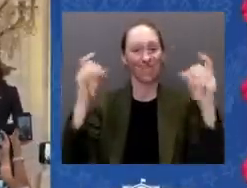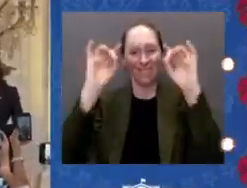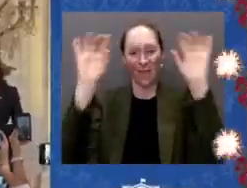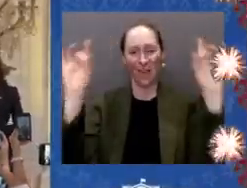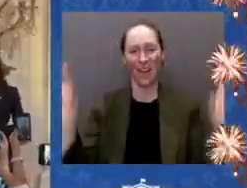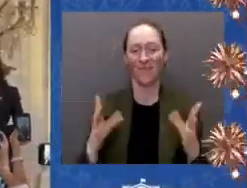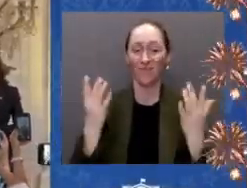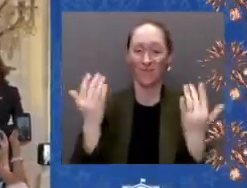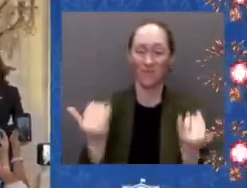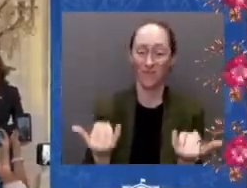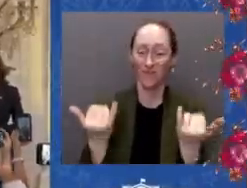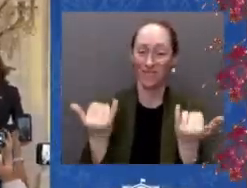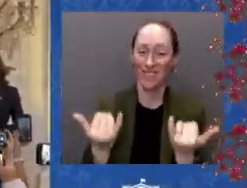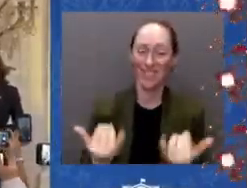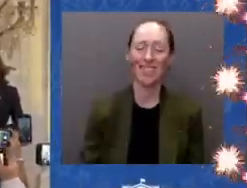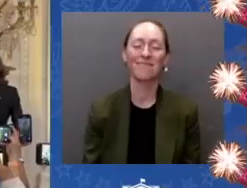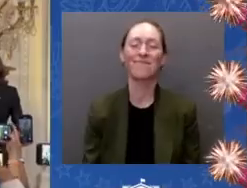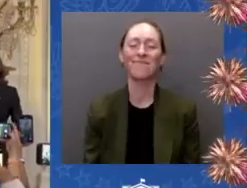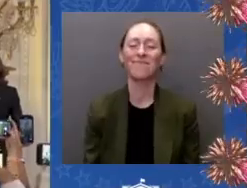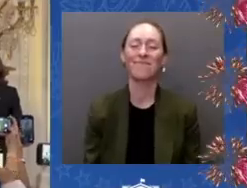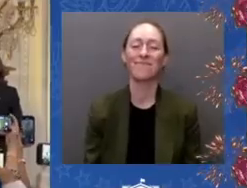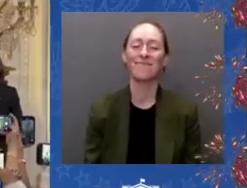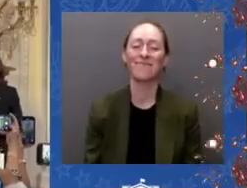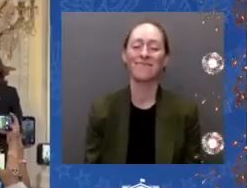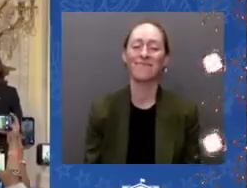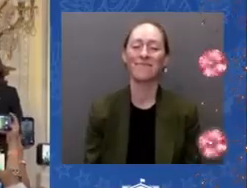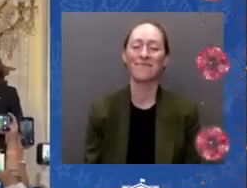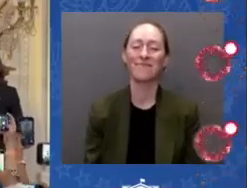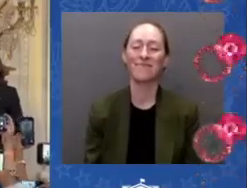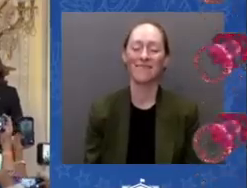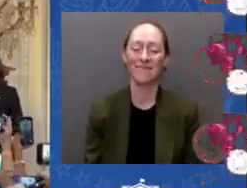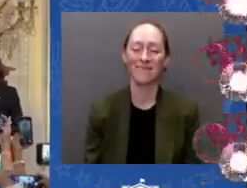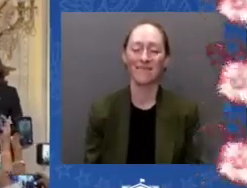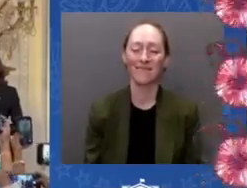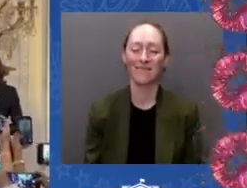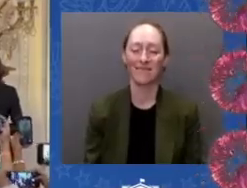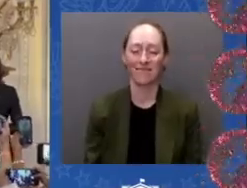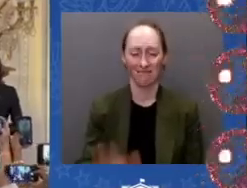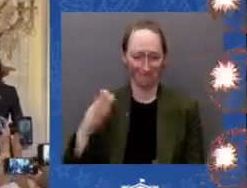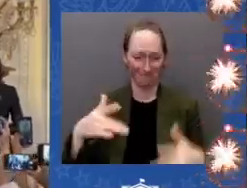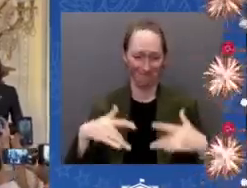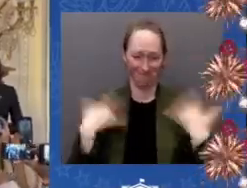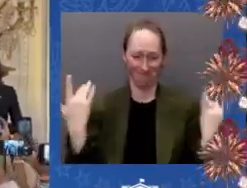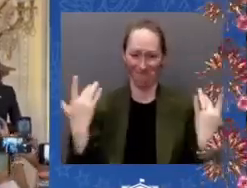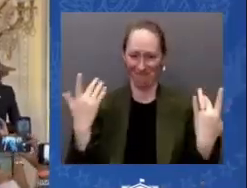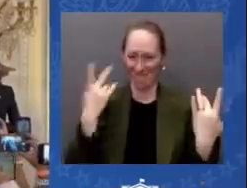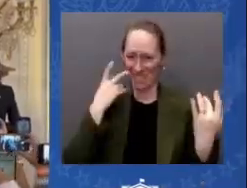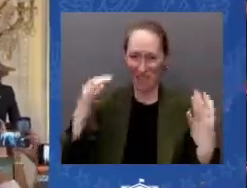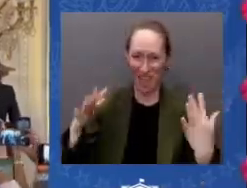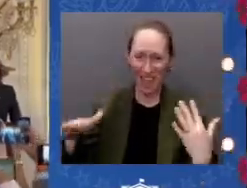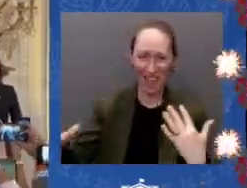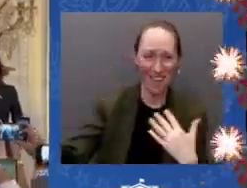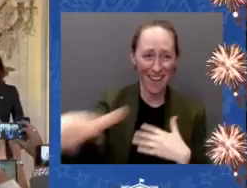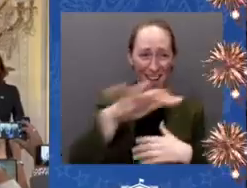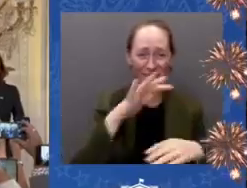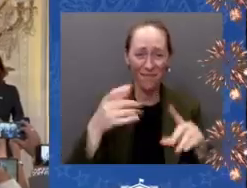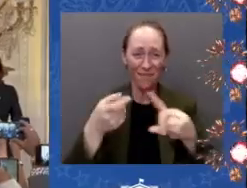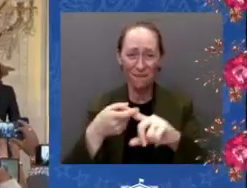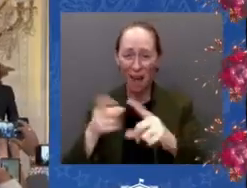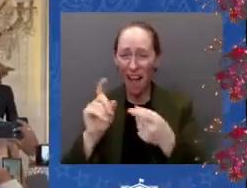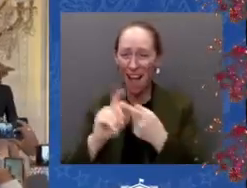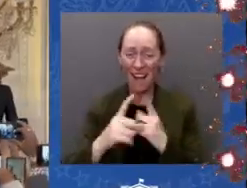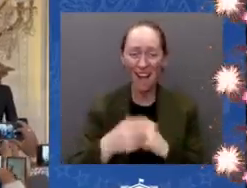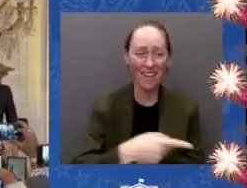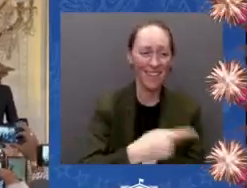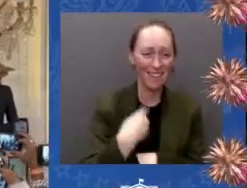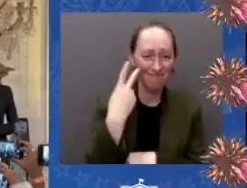It's wonderful to be here with so many friends. Why celebrate light on the darkest night when the